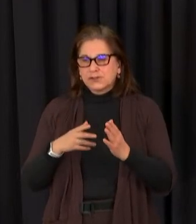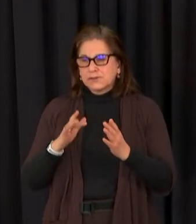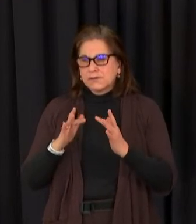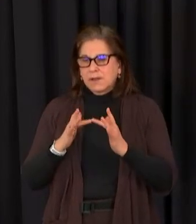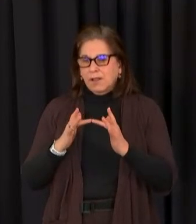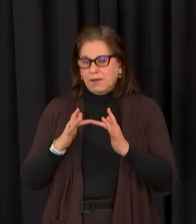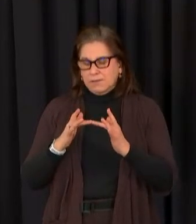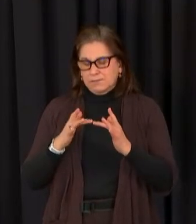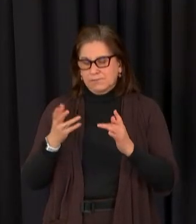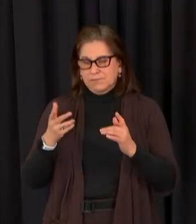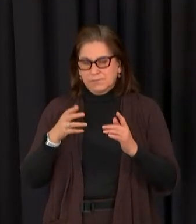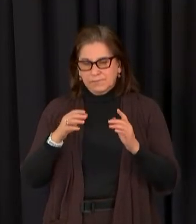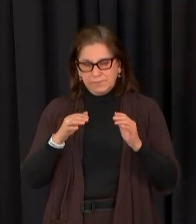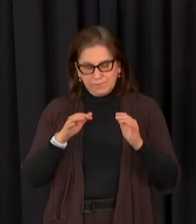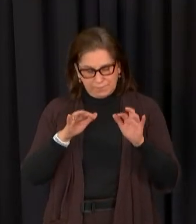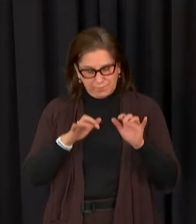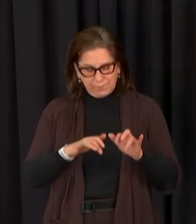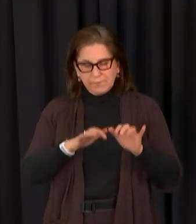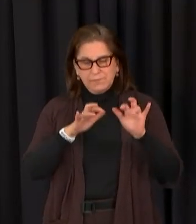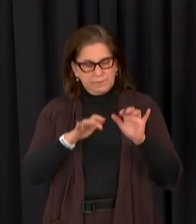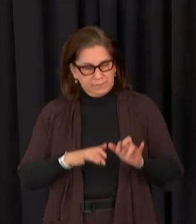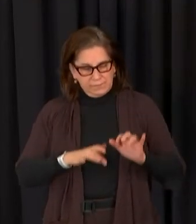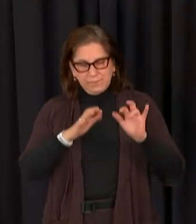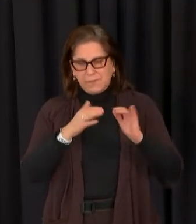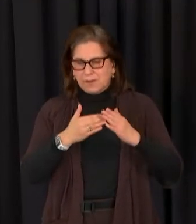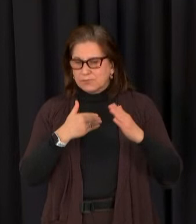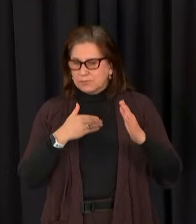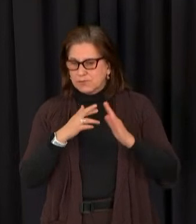center. Again, the website is